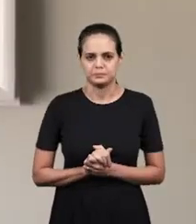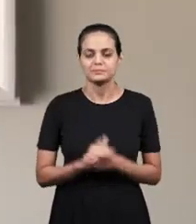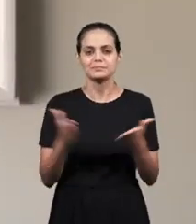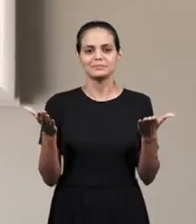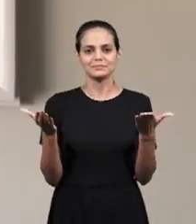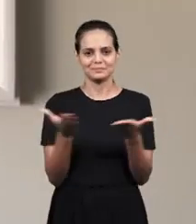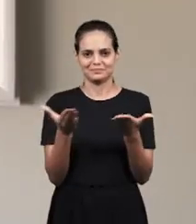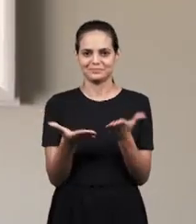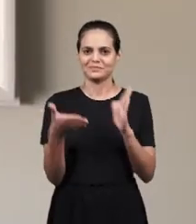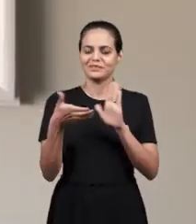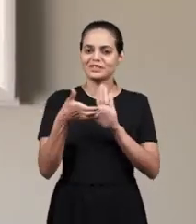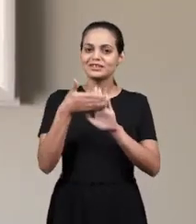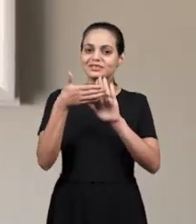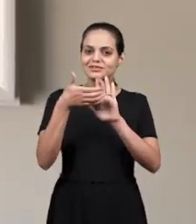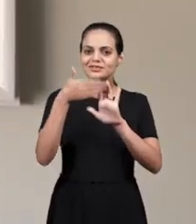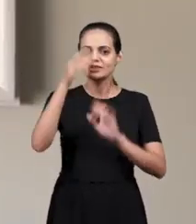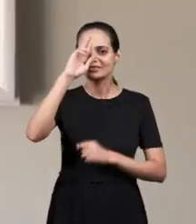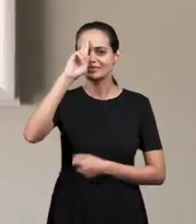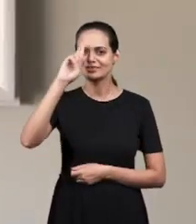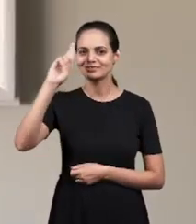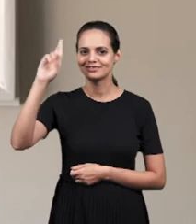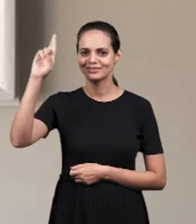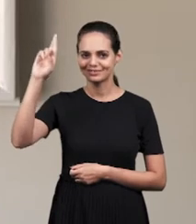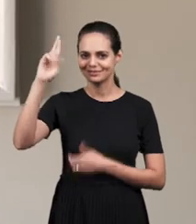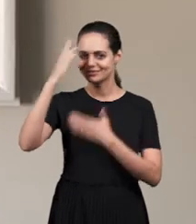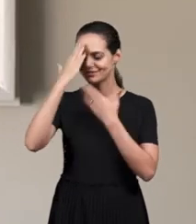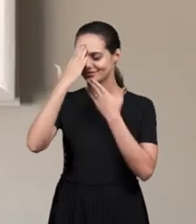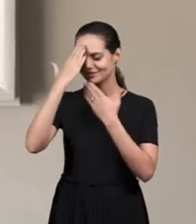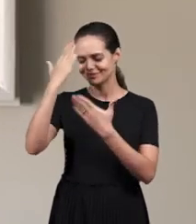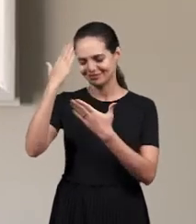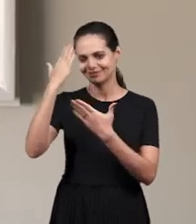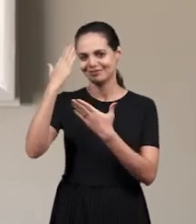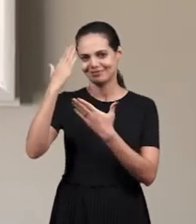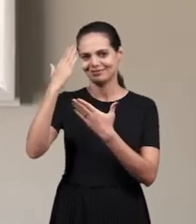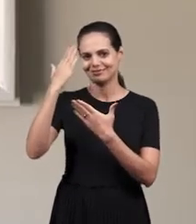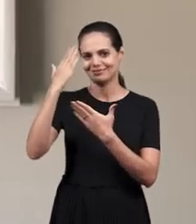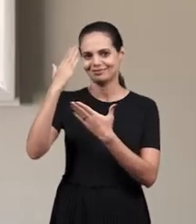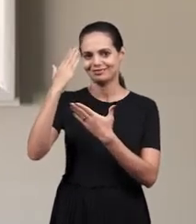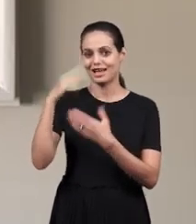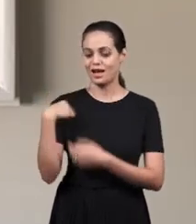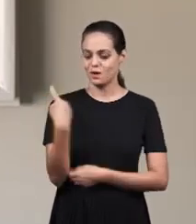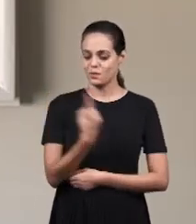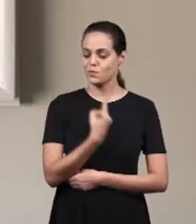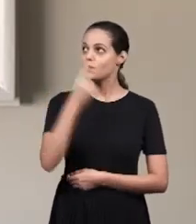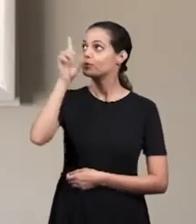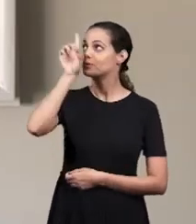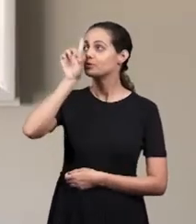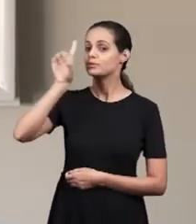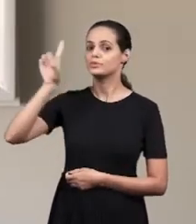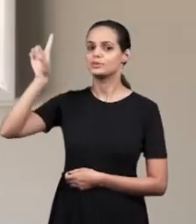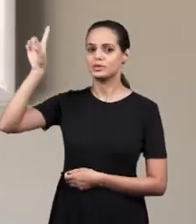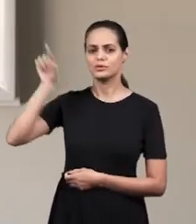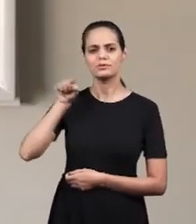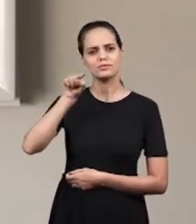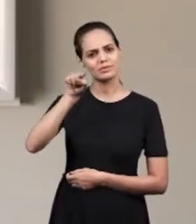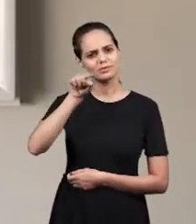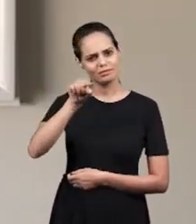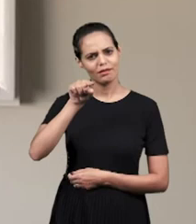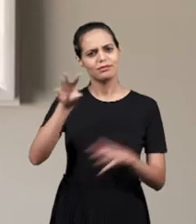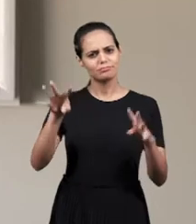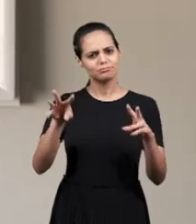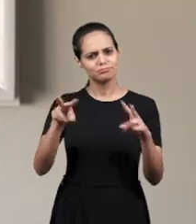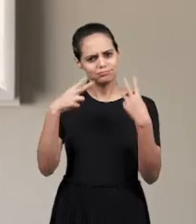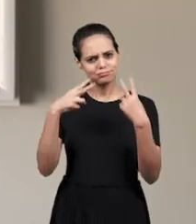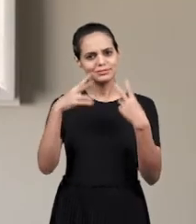song of praise to the name of our God. All those who are watching us at this moment can sing alongside with us, glorifying the name of the